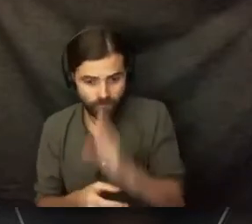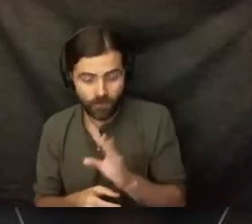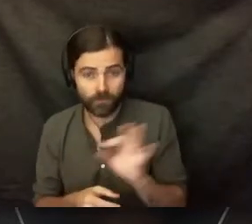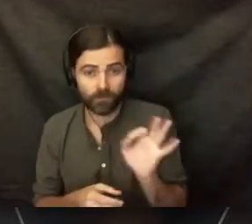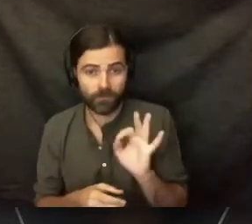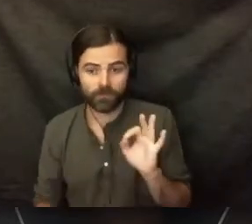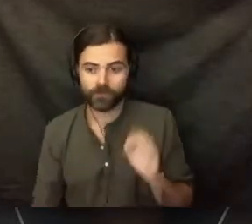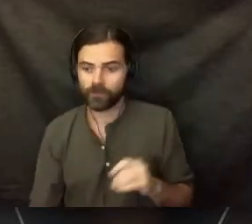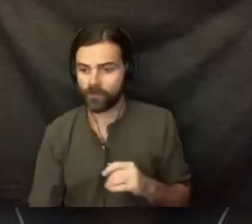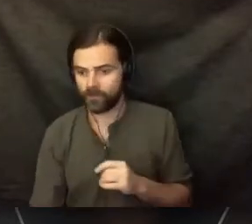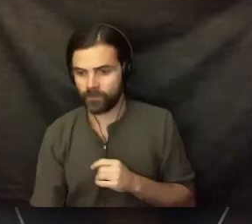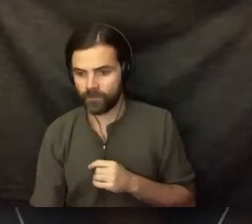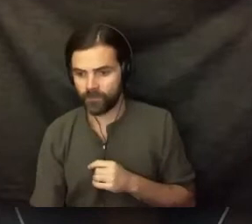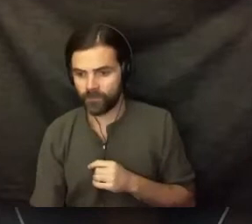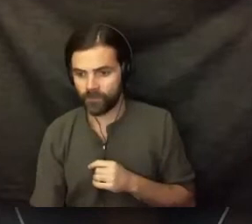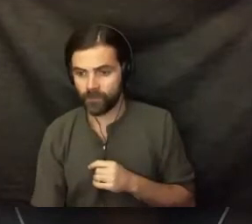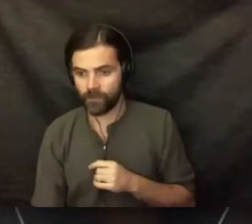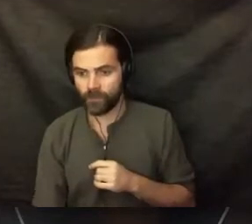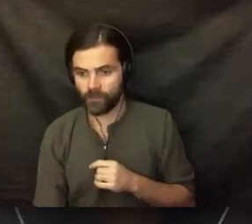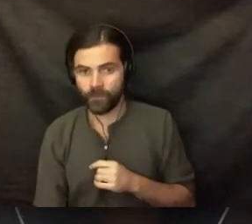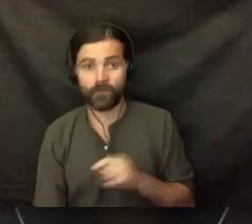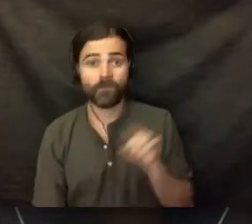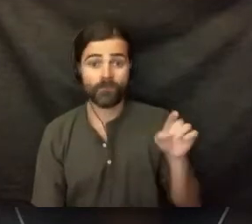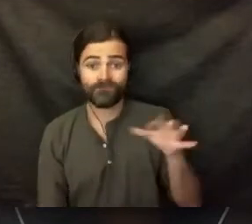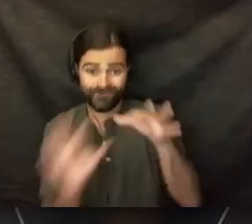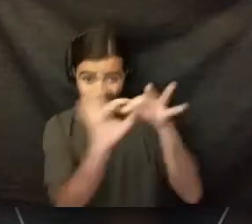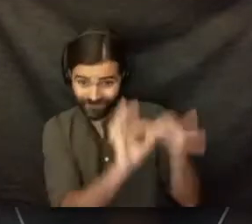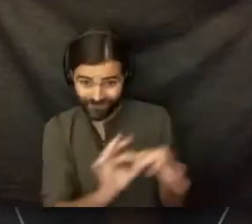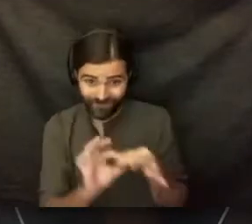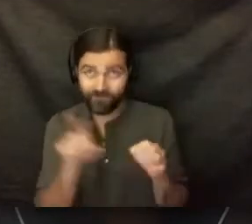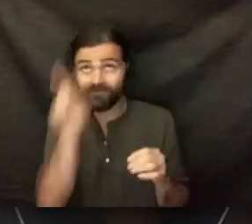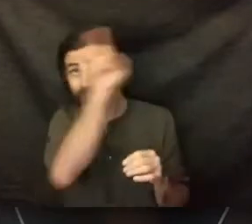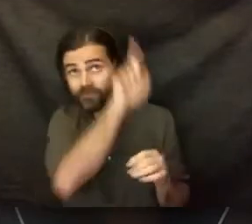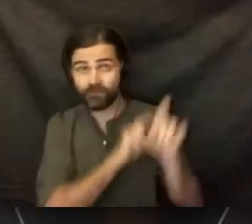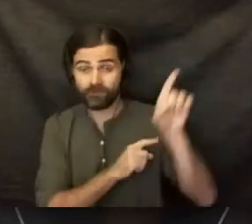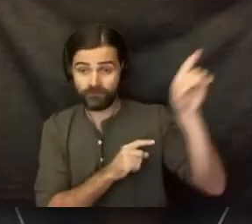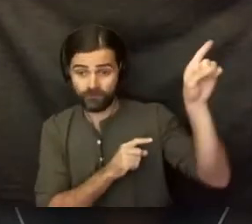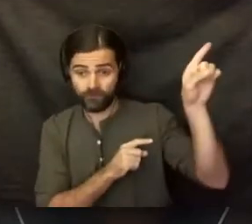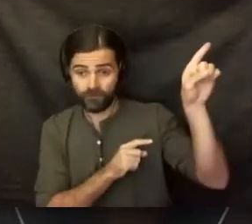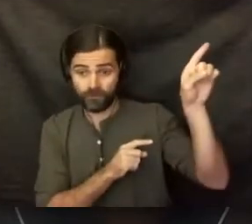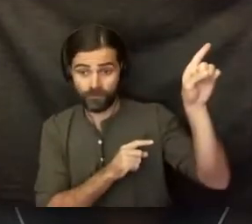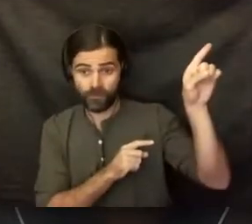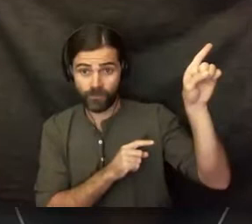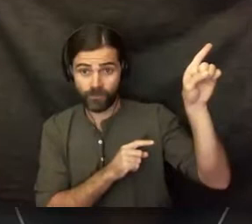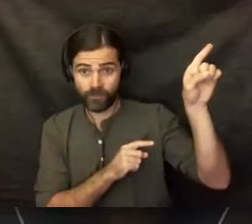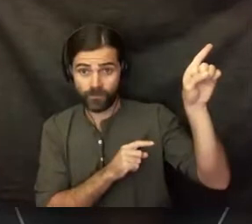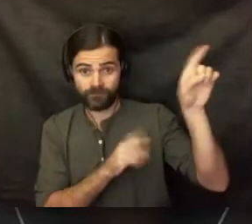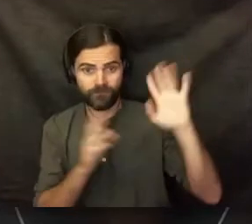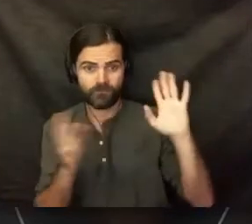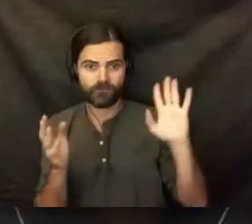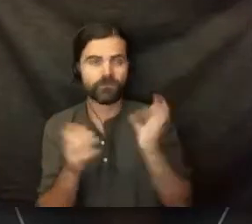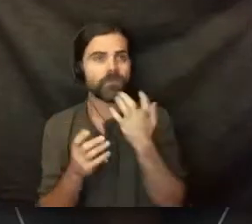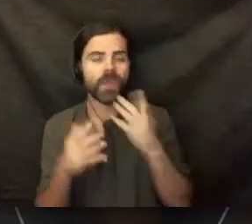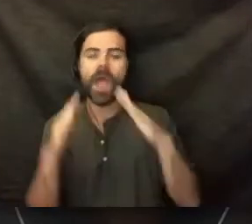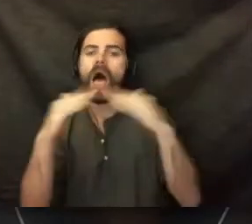permission. And these entanglements, the nature of these crises, they're fully entangled. So whether you look at the affordability of housing crisis,